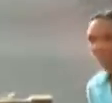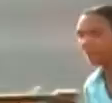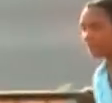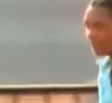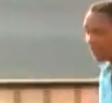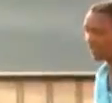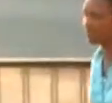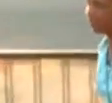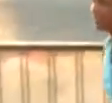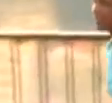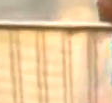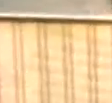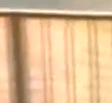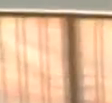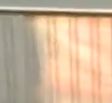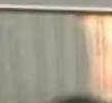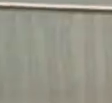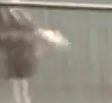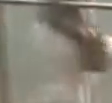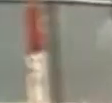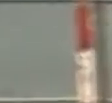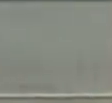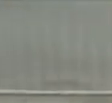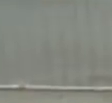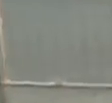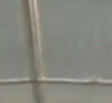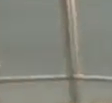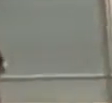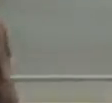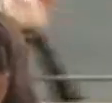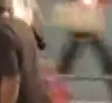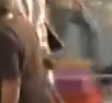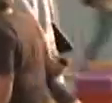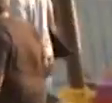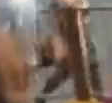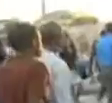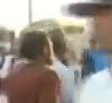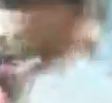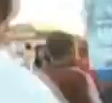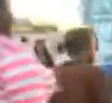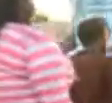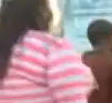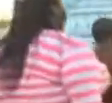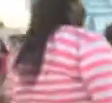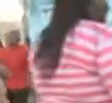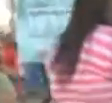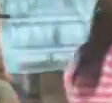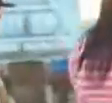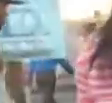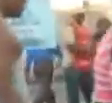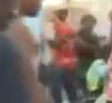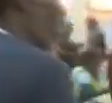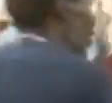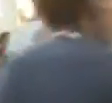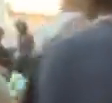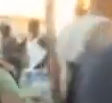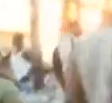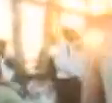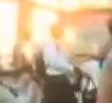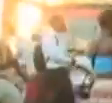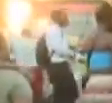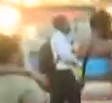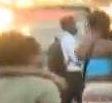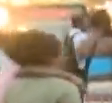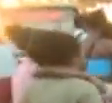be an accurate record. The Prime Minister says the ID system has languished over the years because of a lack of political